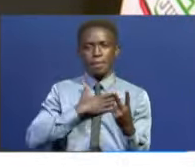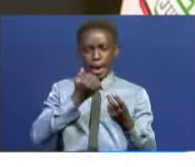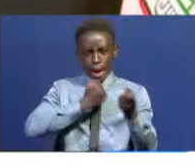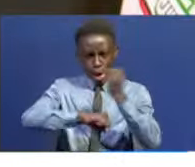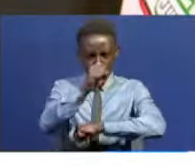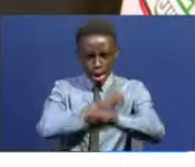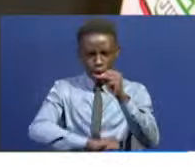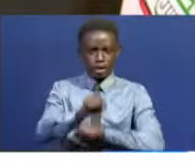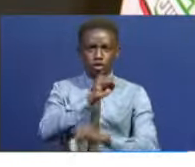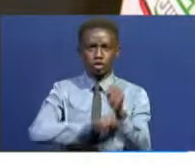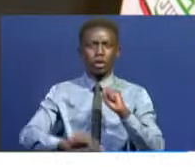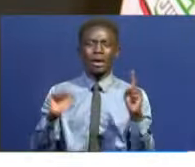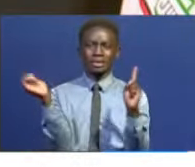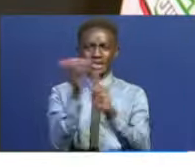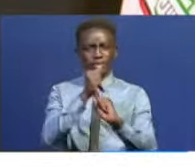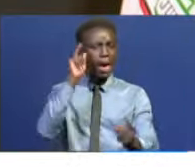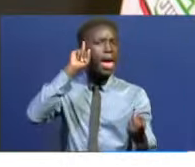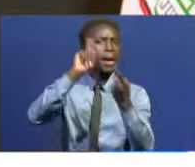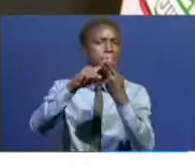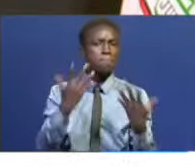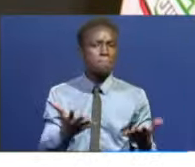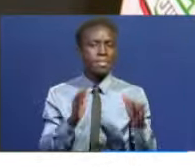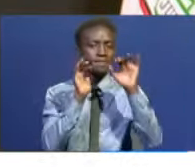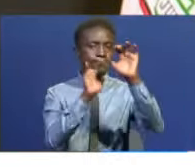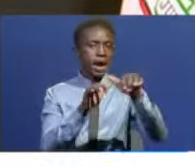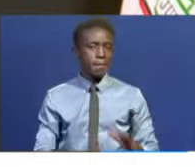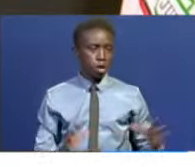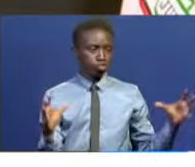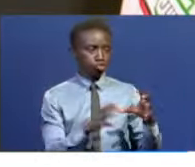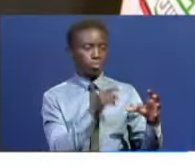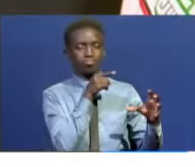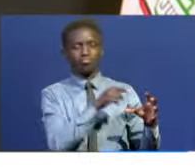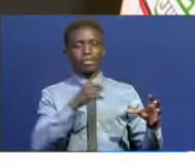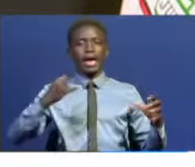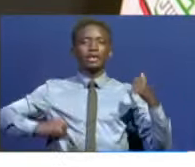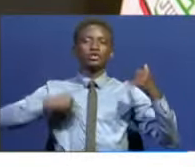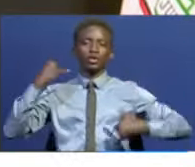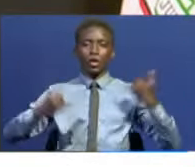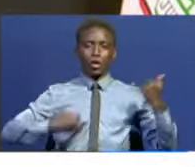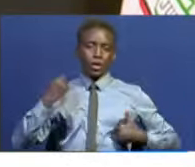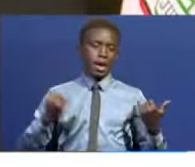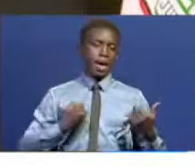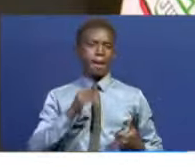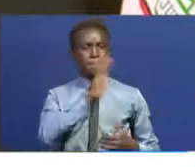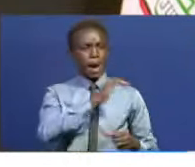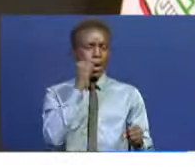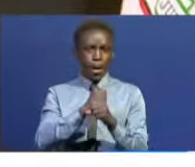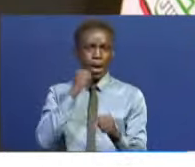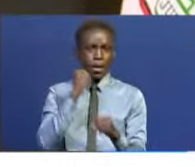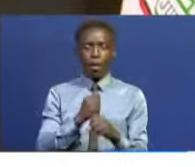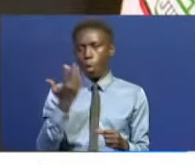farmers can enjoy the work we have done in coffee reforms.